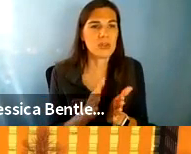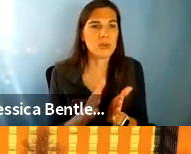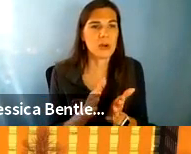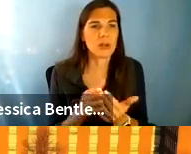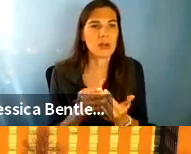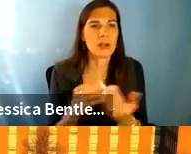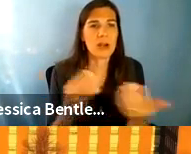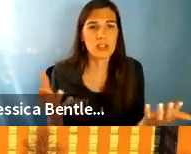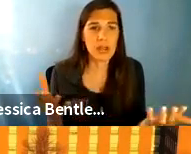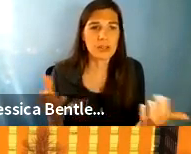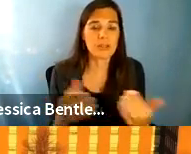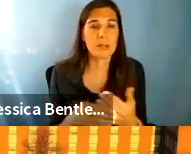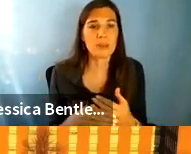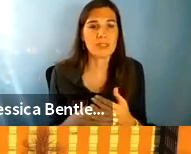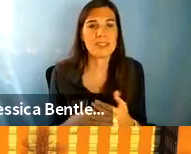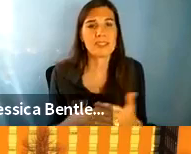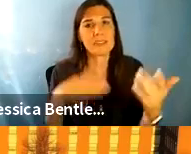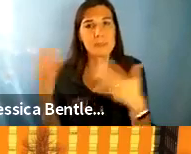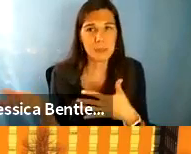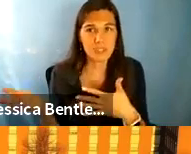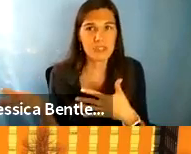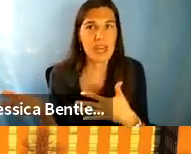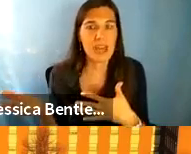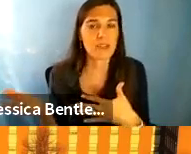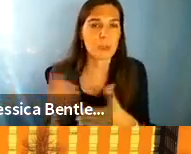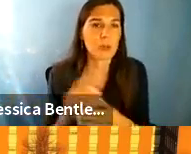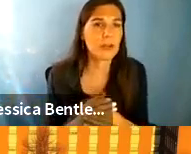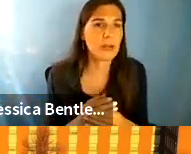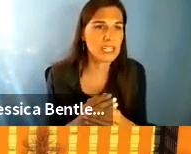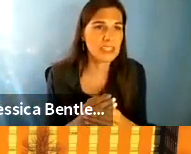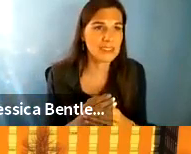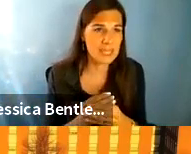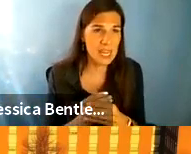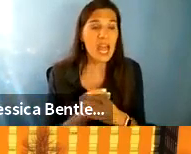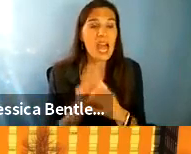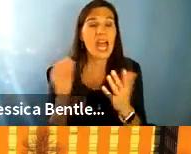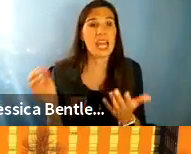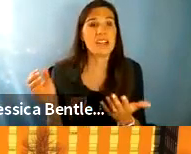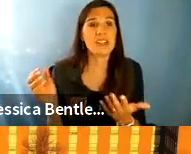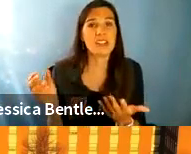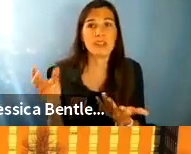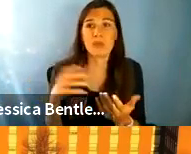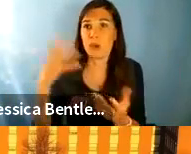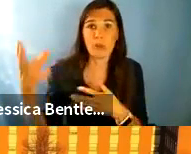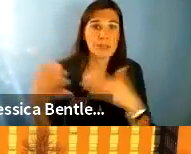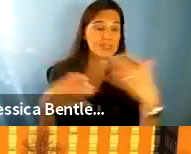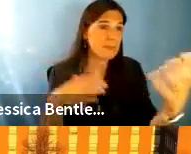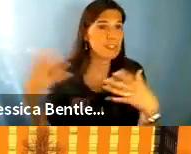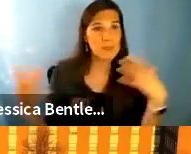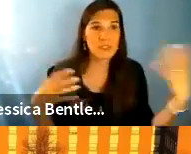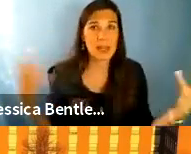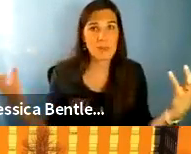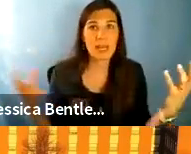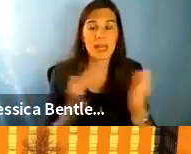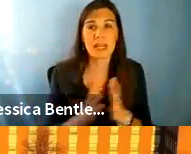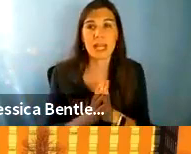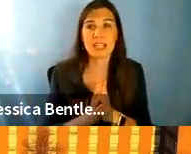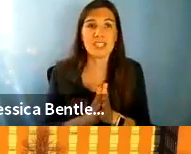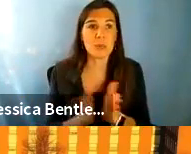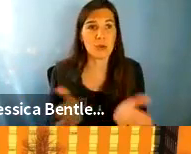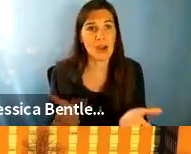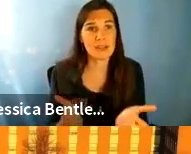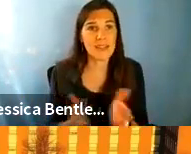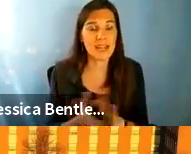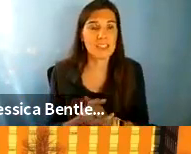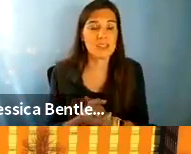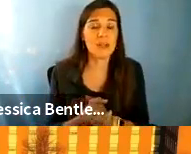that you are a contractor in most cases. Sometimes you're a staff interpreter for an agency, and you go from assignment to assignment, and an